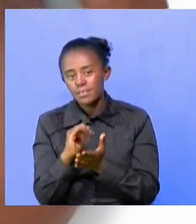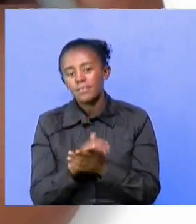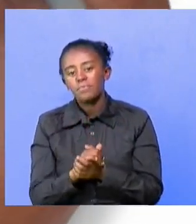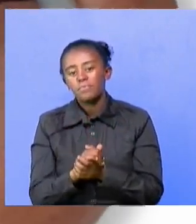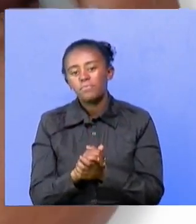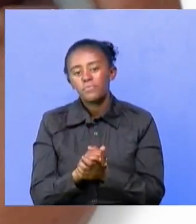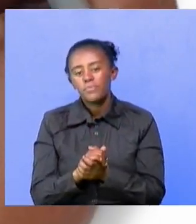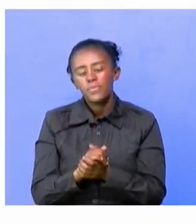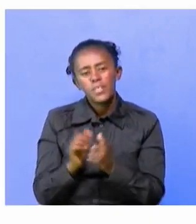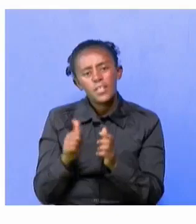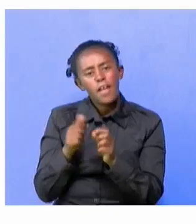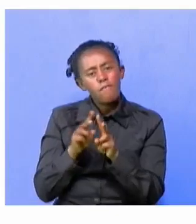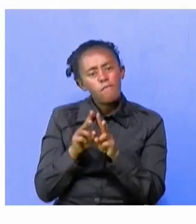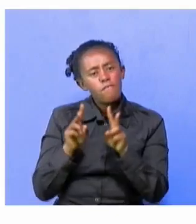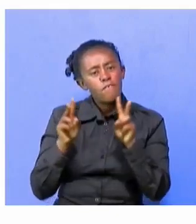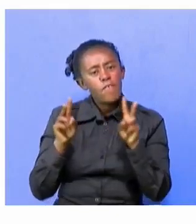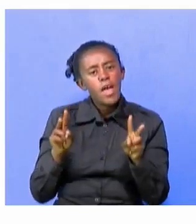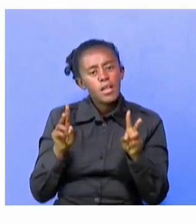a very